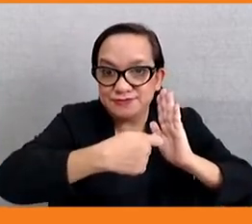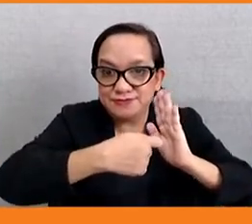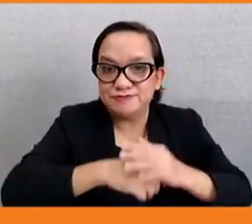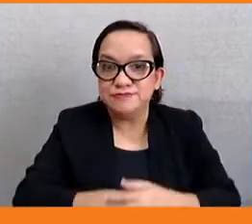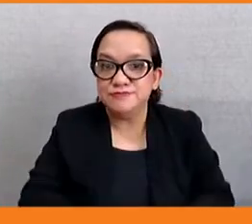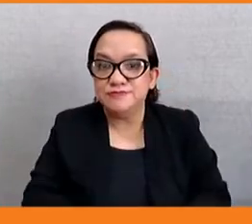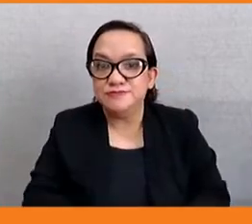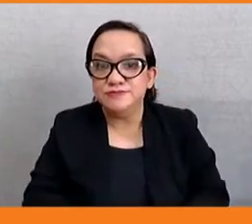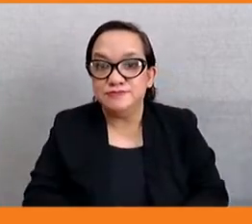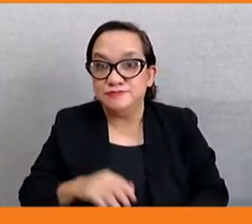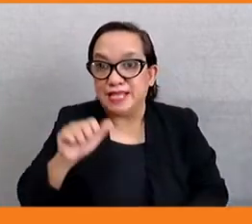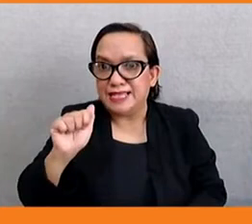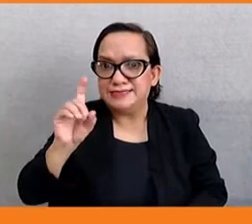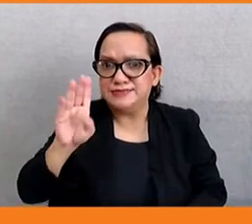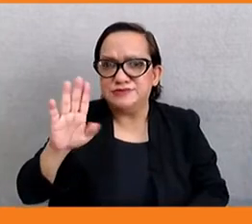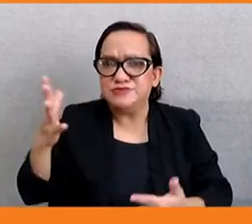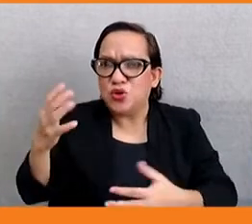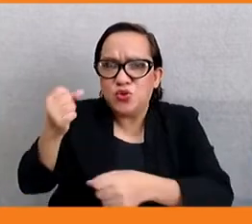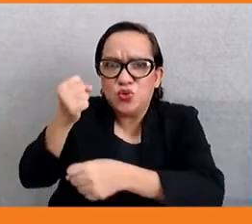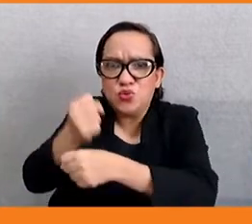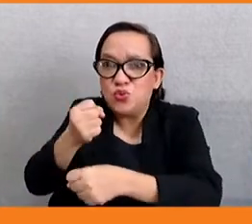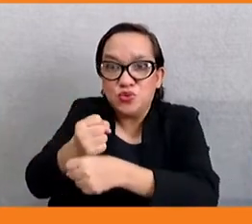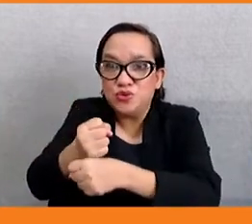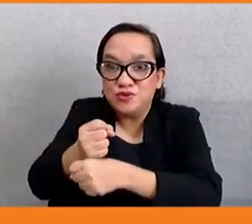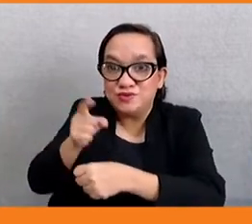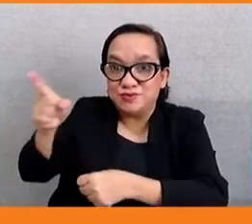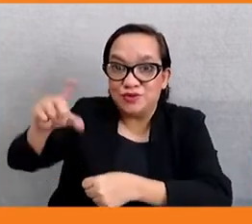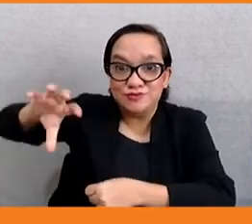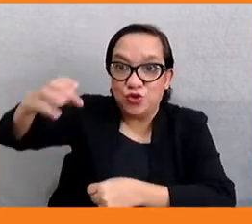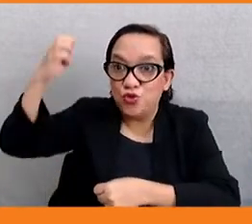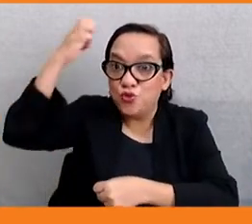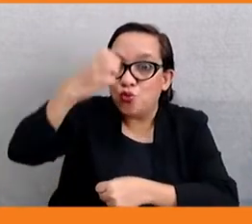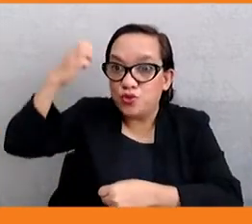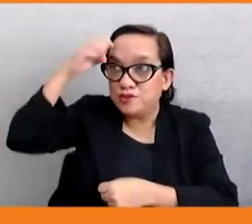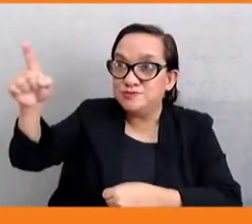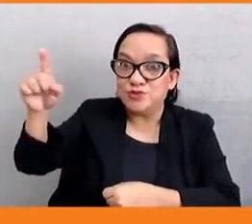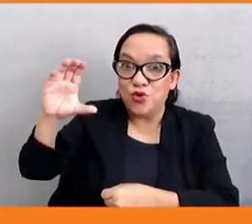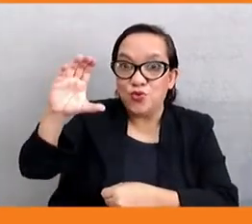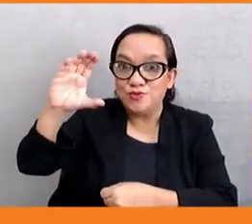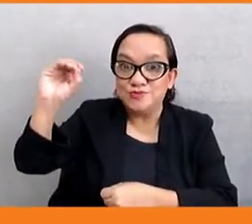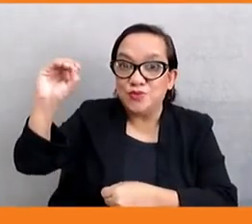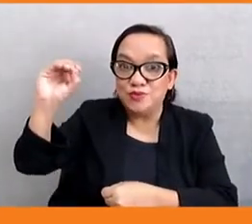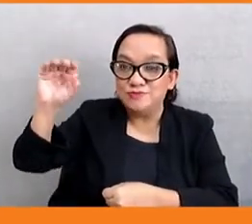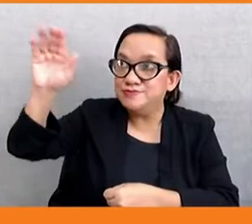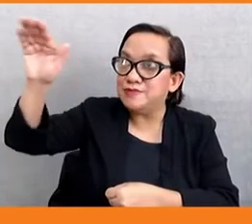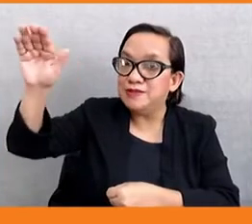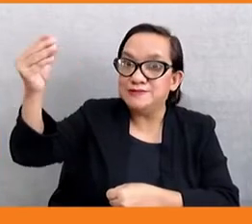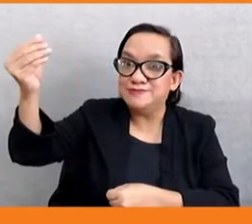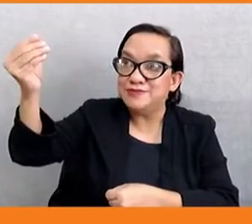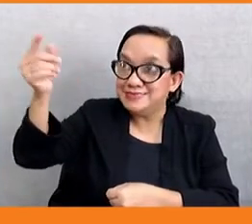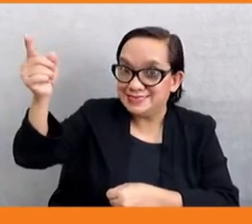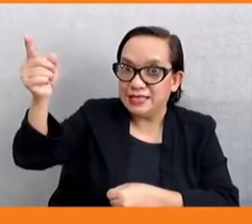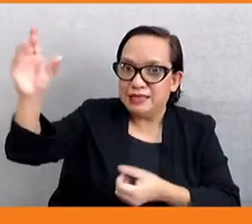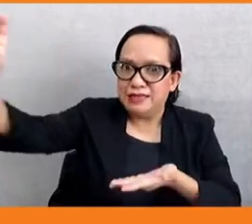member countries, DMCs, to invest more in cleaner energy. Our new energy policy